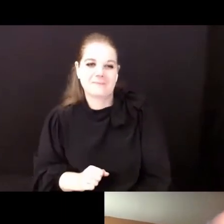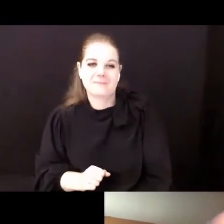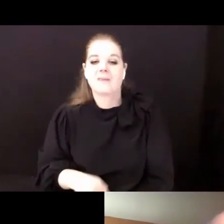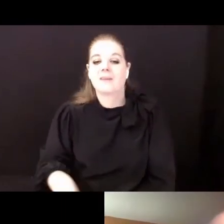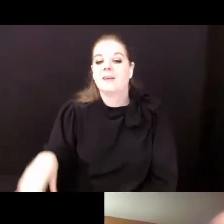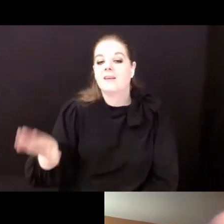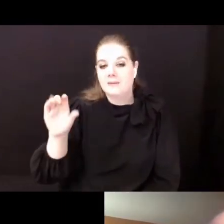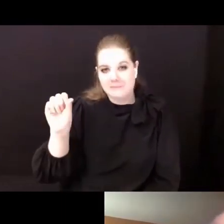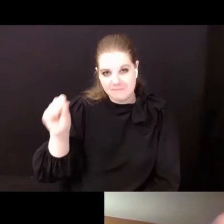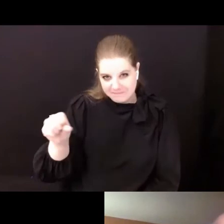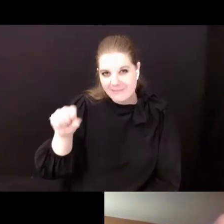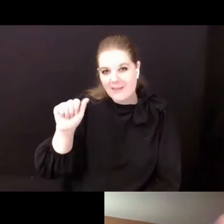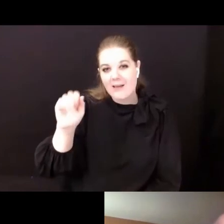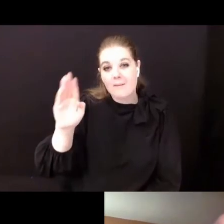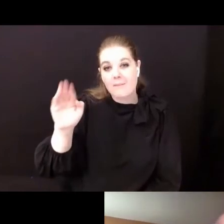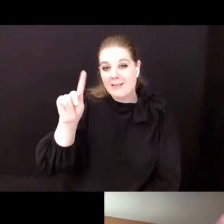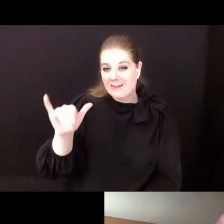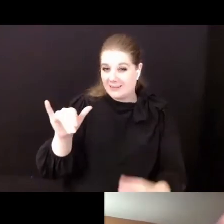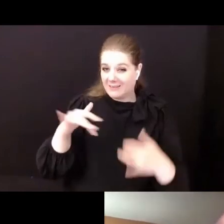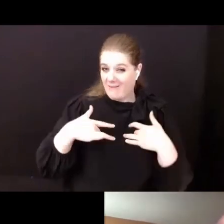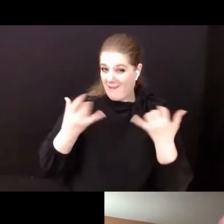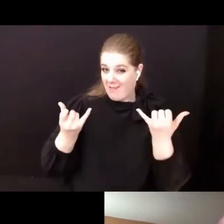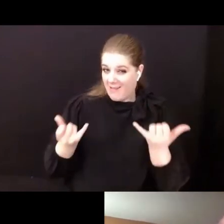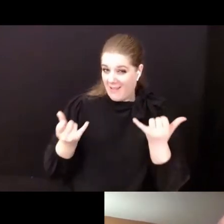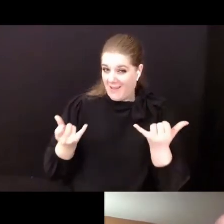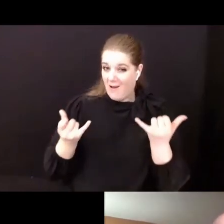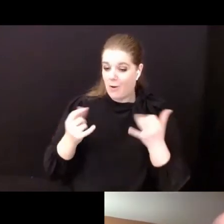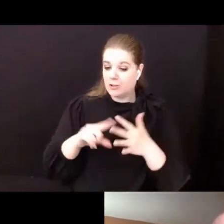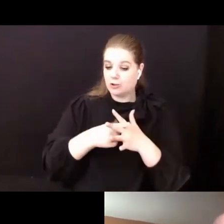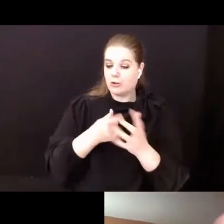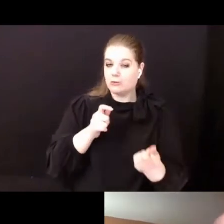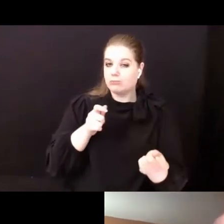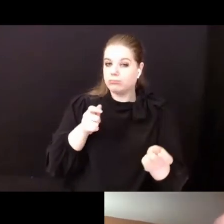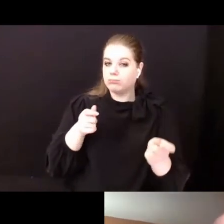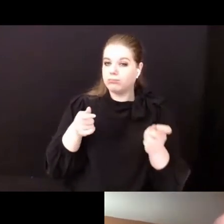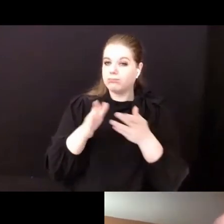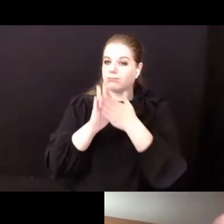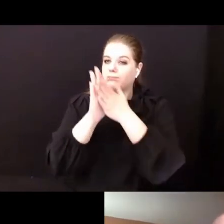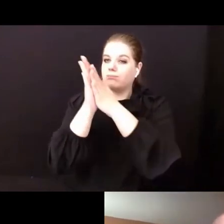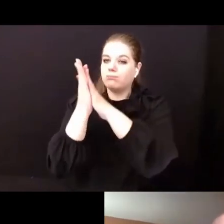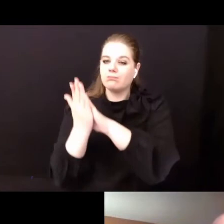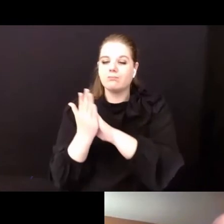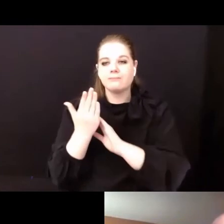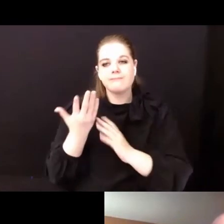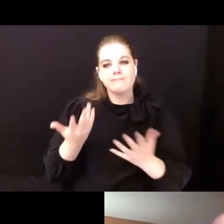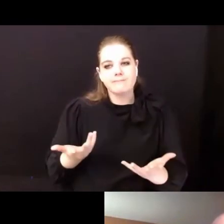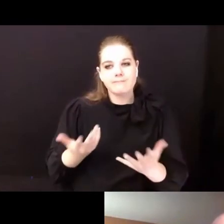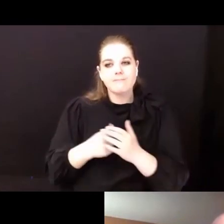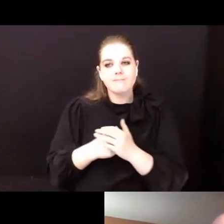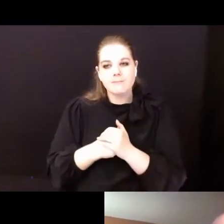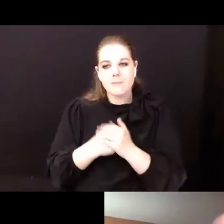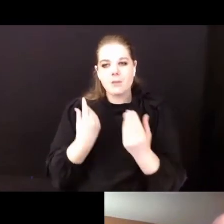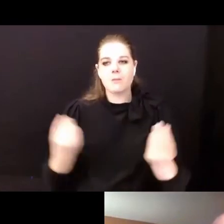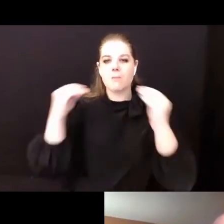think, has now kind of is starting to evolve into really being more